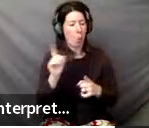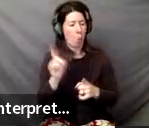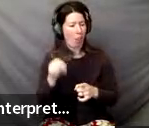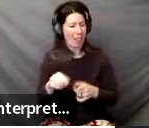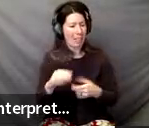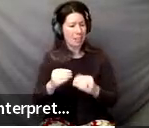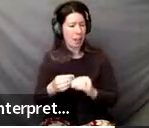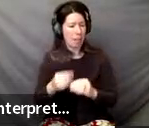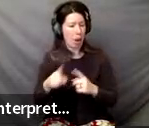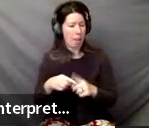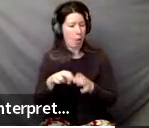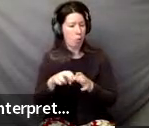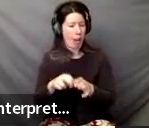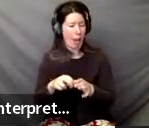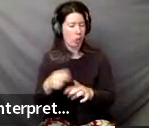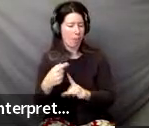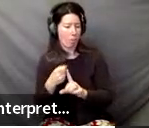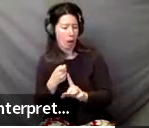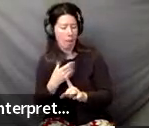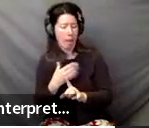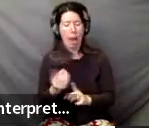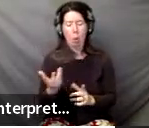from and what they really are.